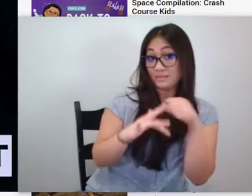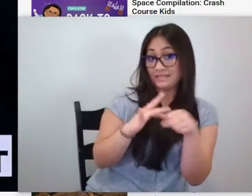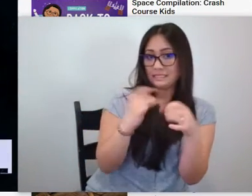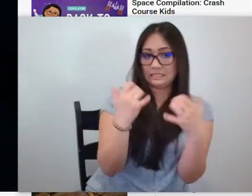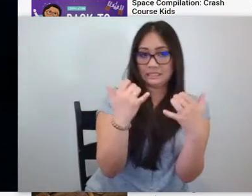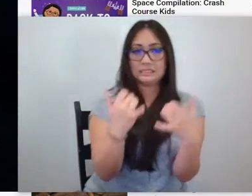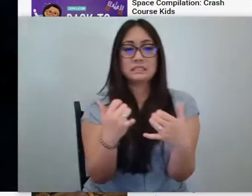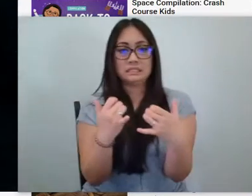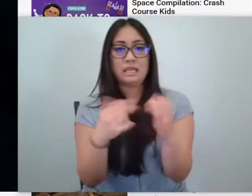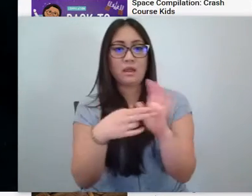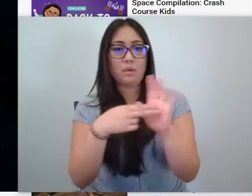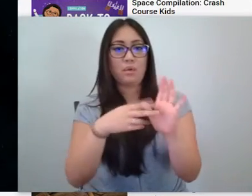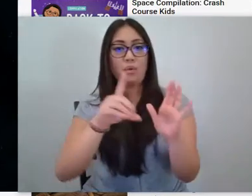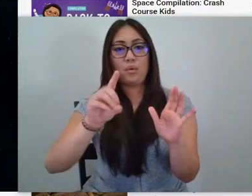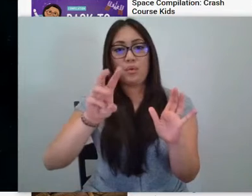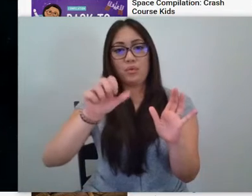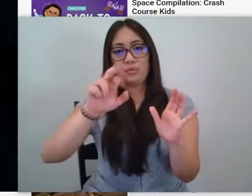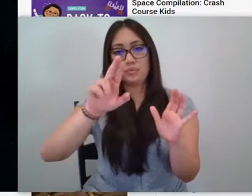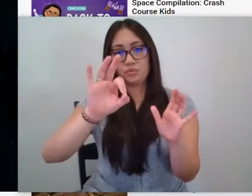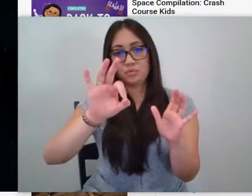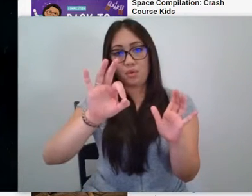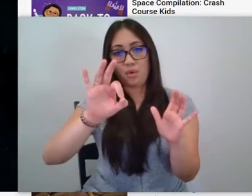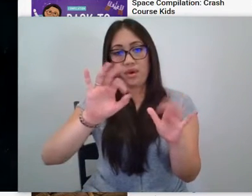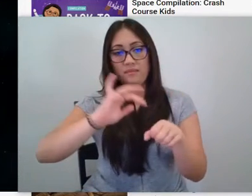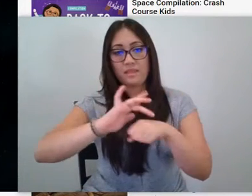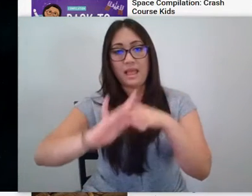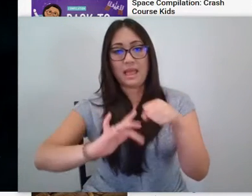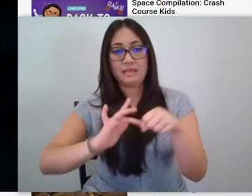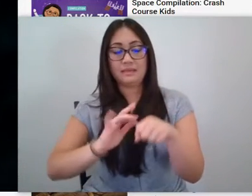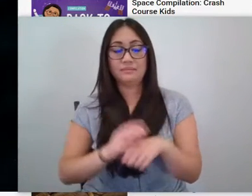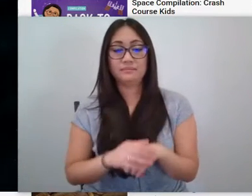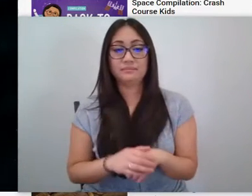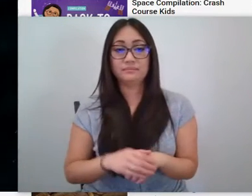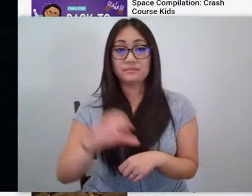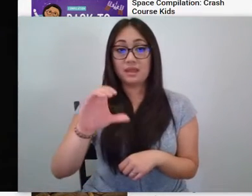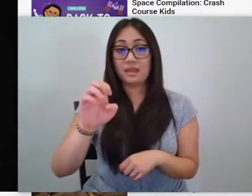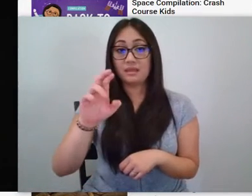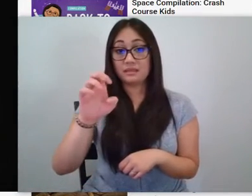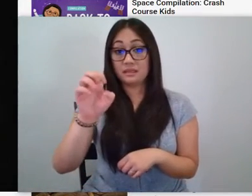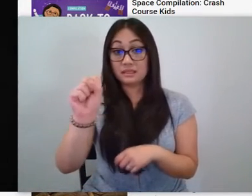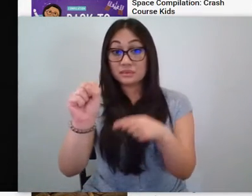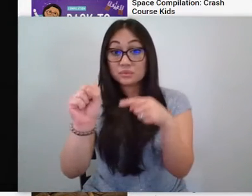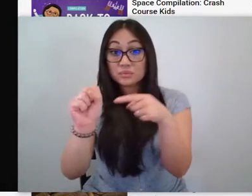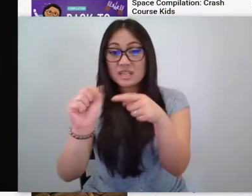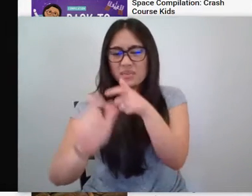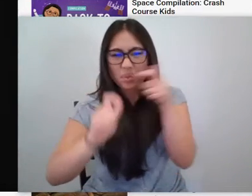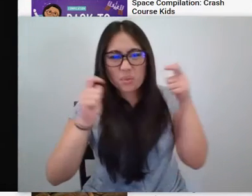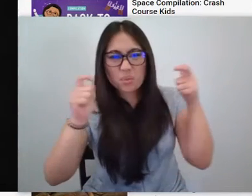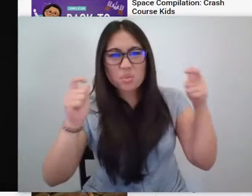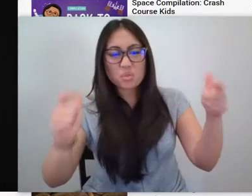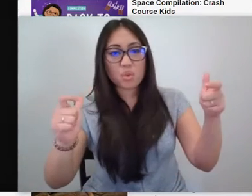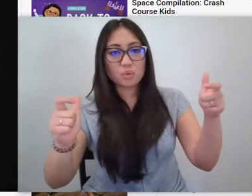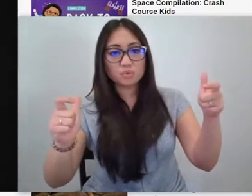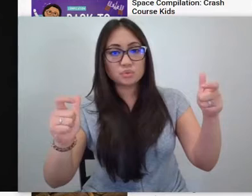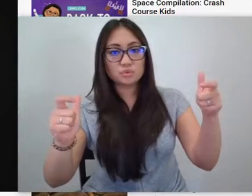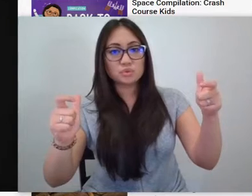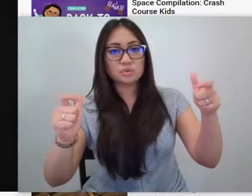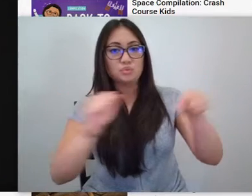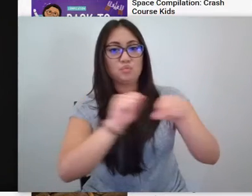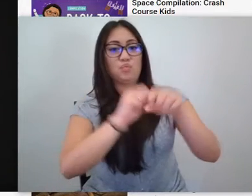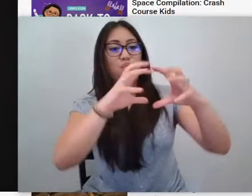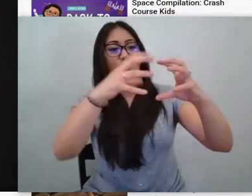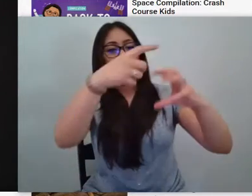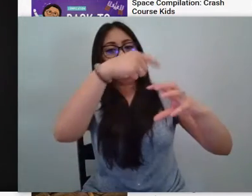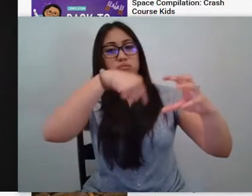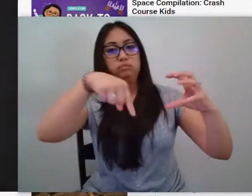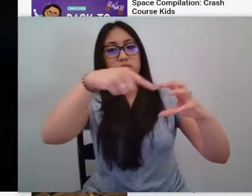planet. Ceres is the largest object in the asteroid belt. It is also the closest dwarf planet